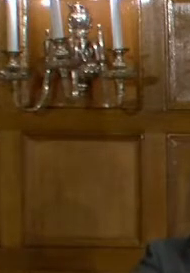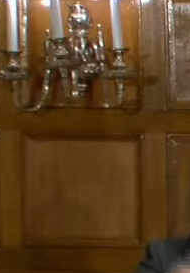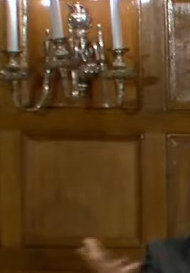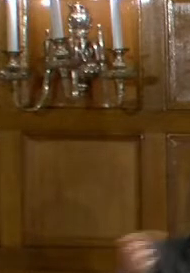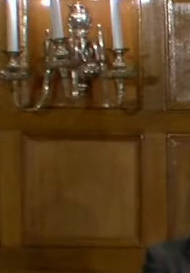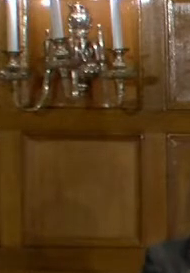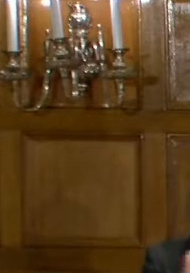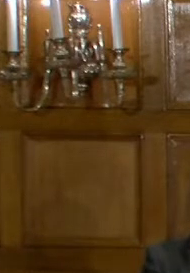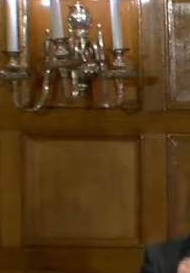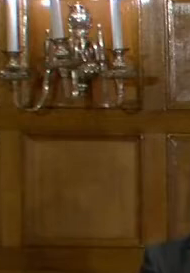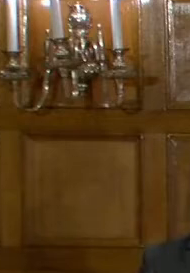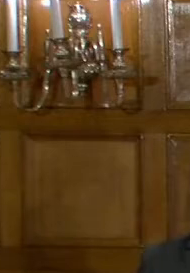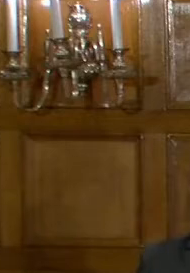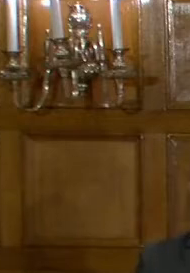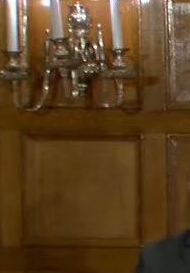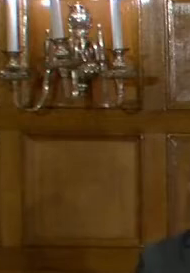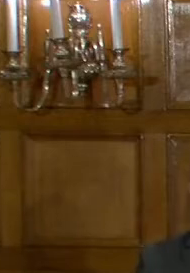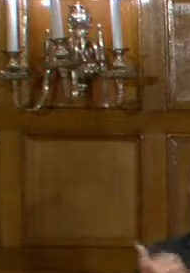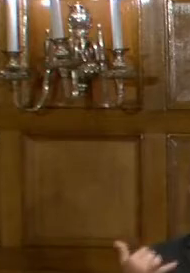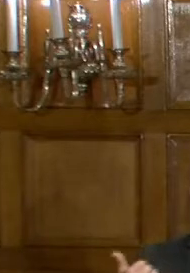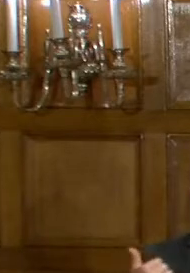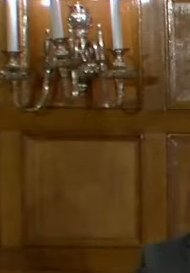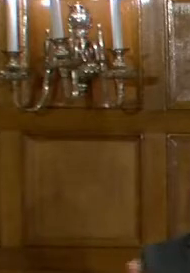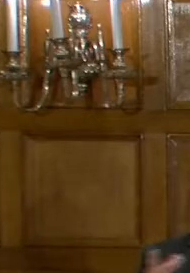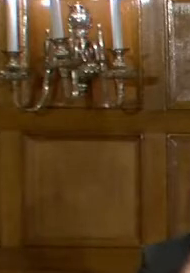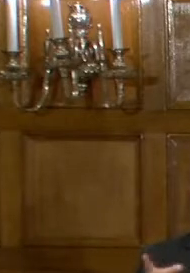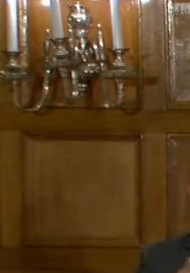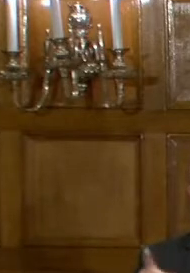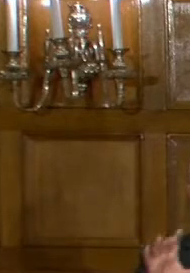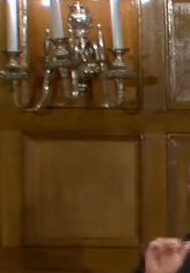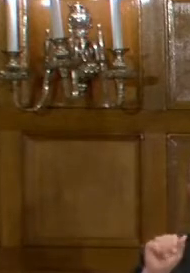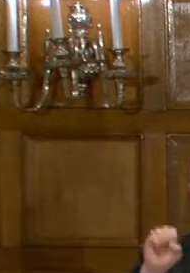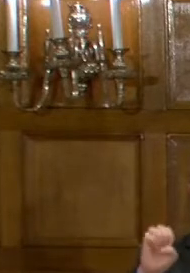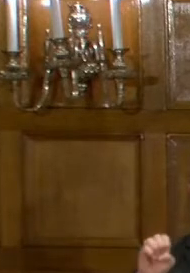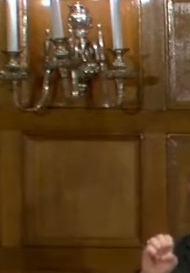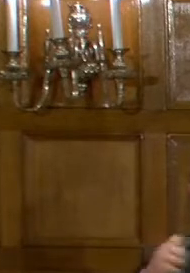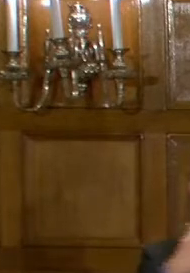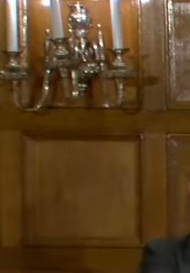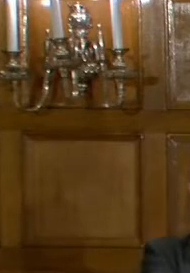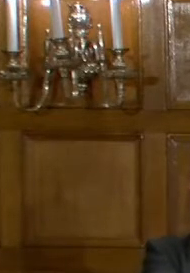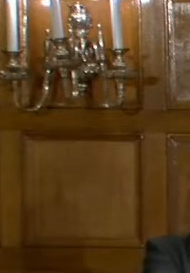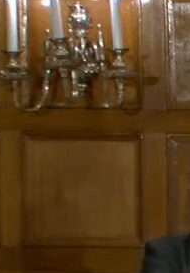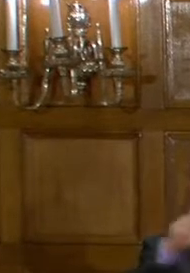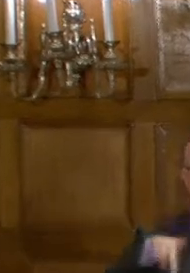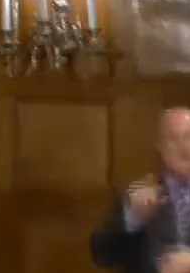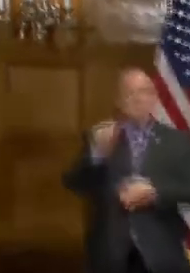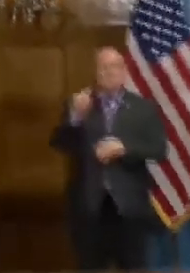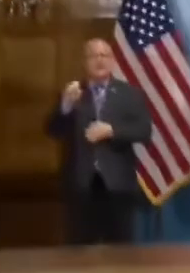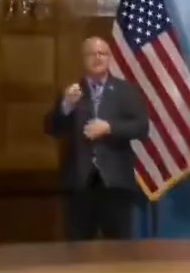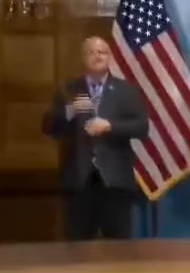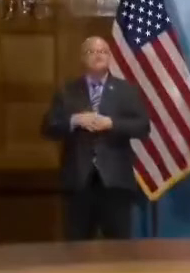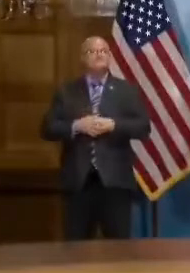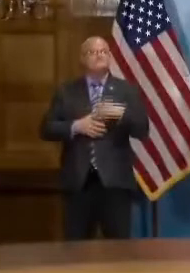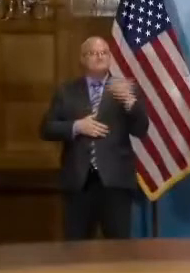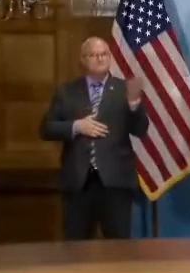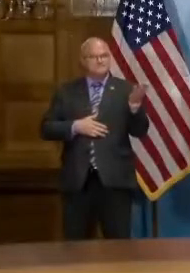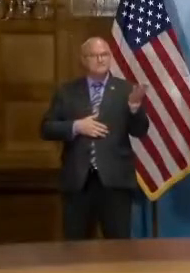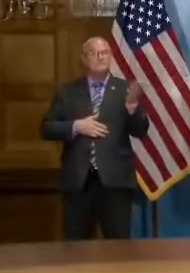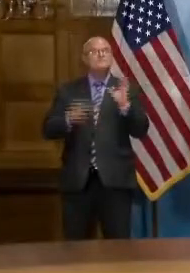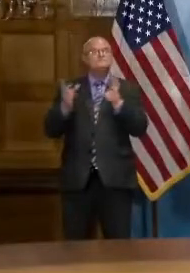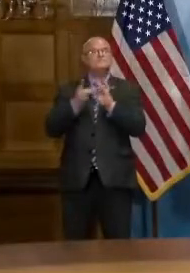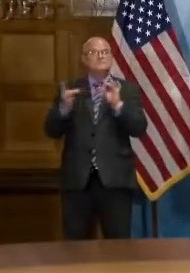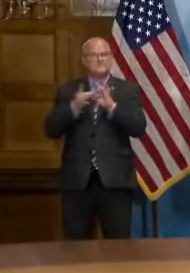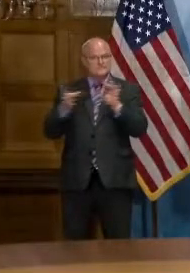effort. First, let me go to the case and vaccine update on the graph that tells